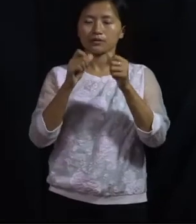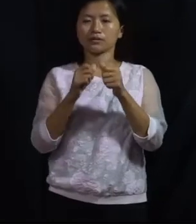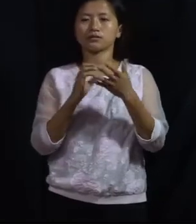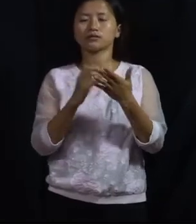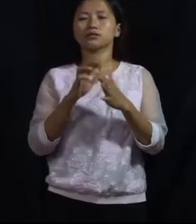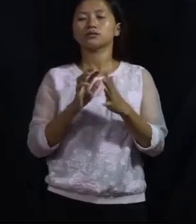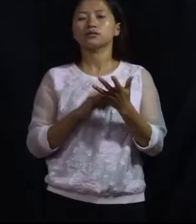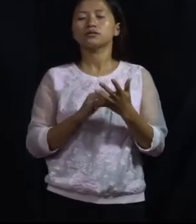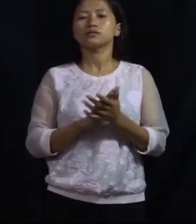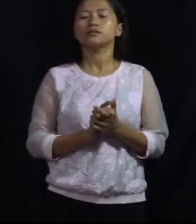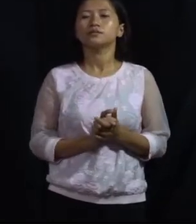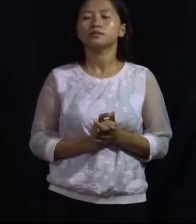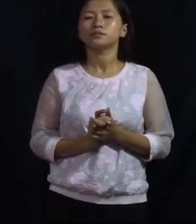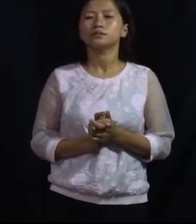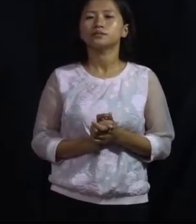of